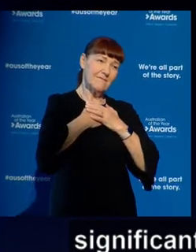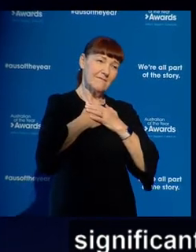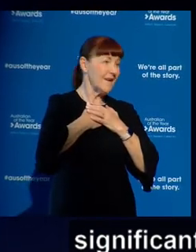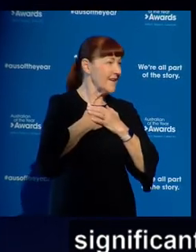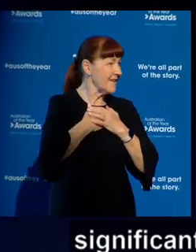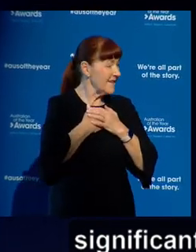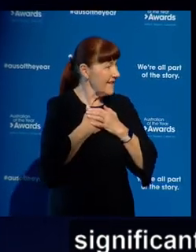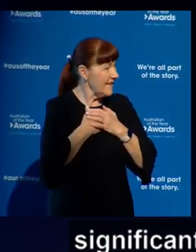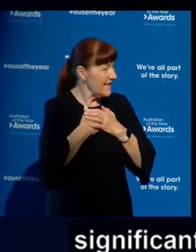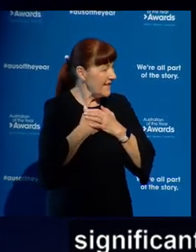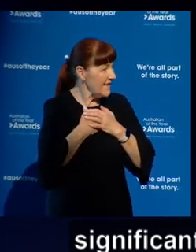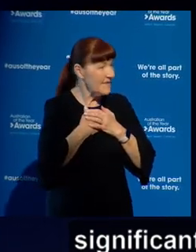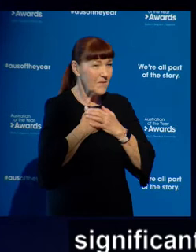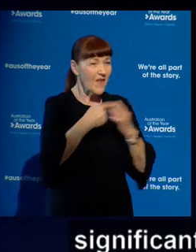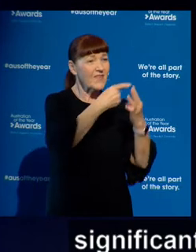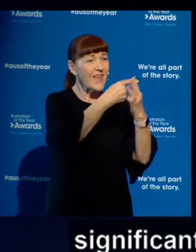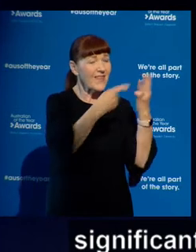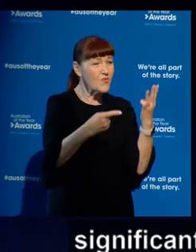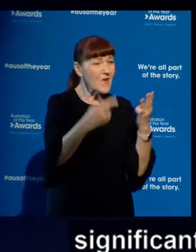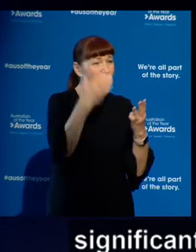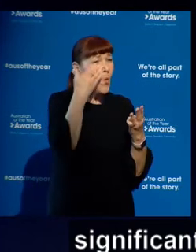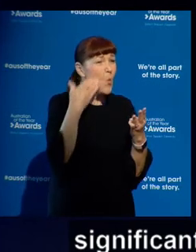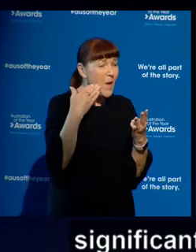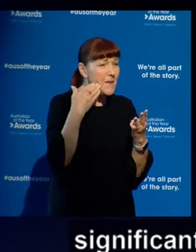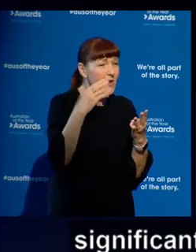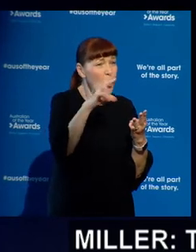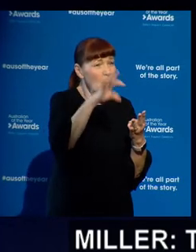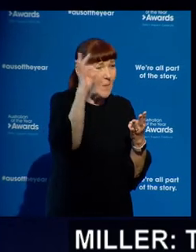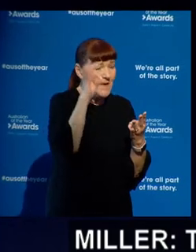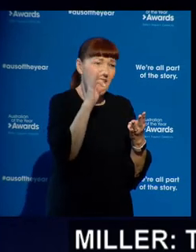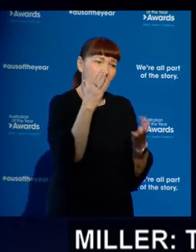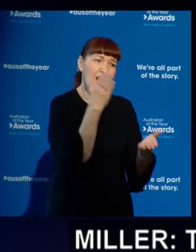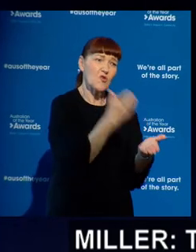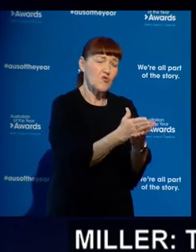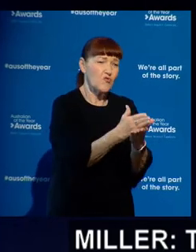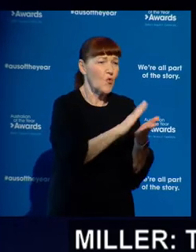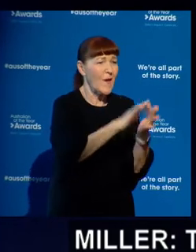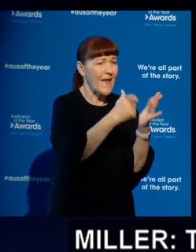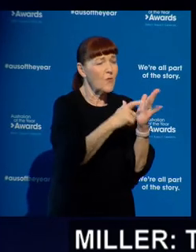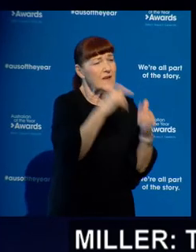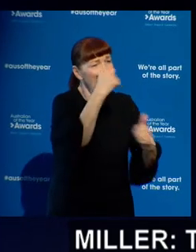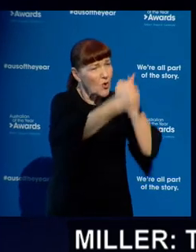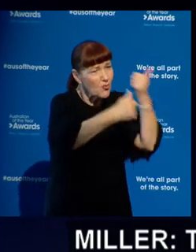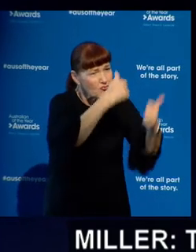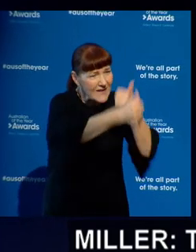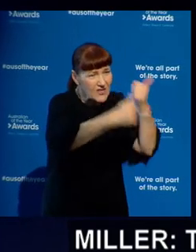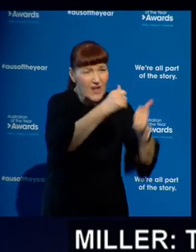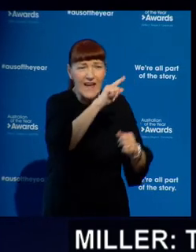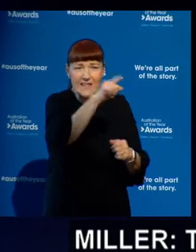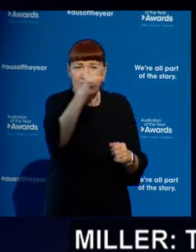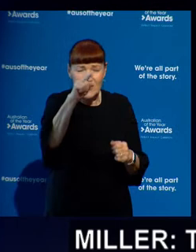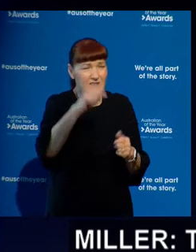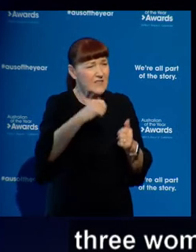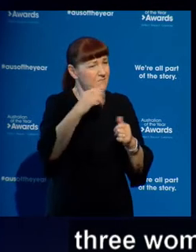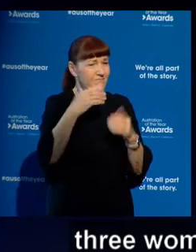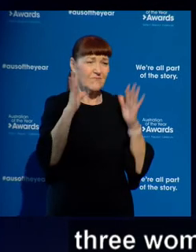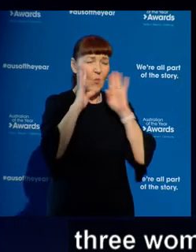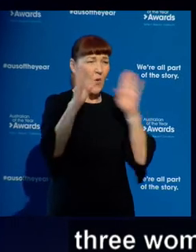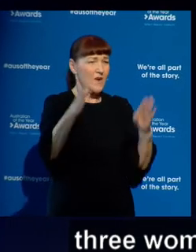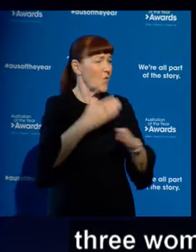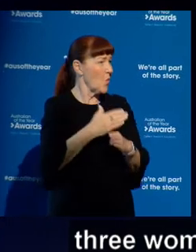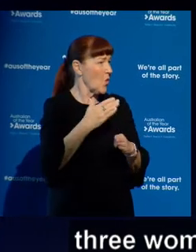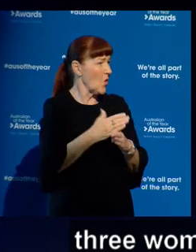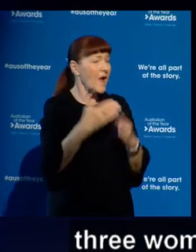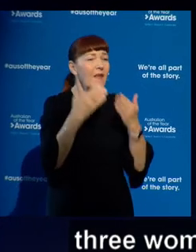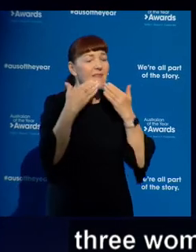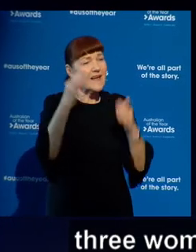that I was nominated with are genuine, in the true sense of the word, actually heroes. So I really do congratulate you guys on the work that you've done. And thanks so